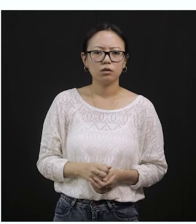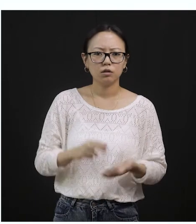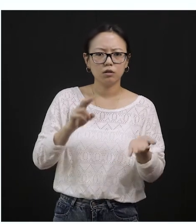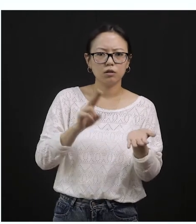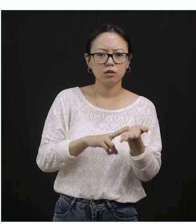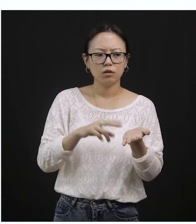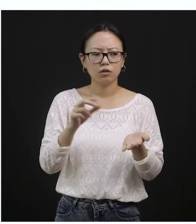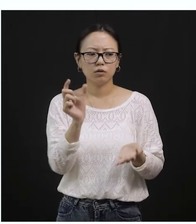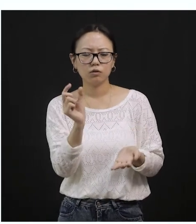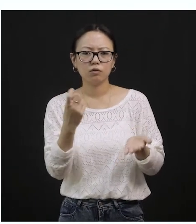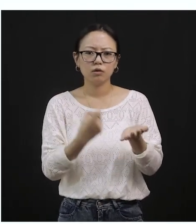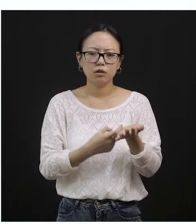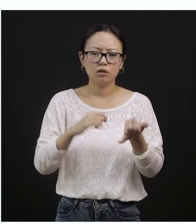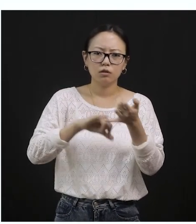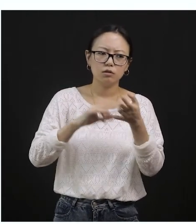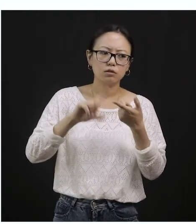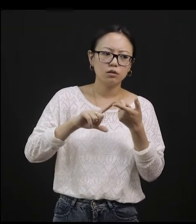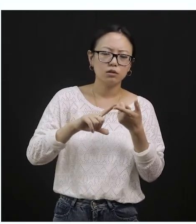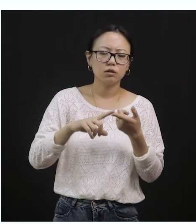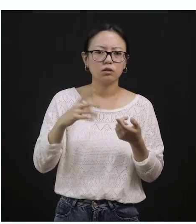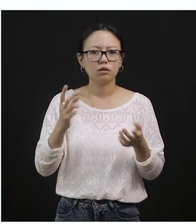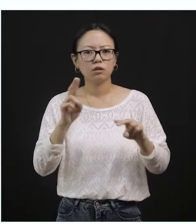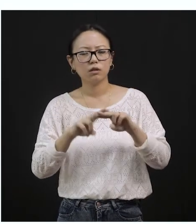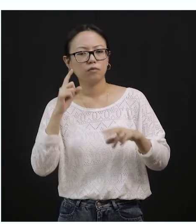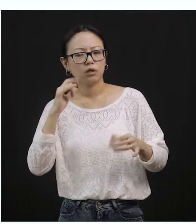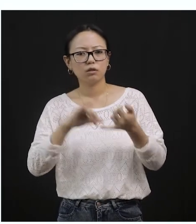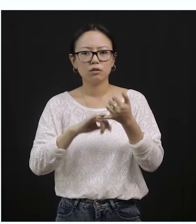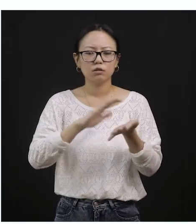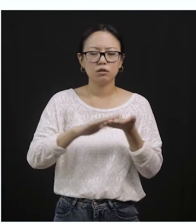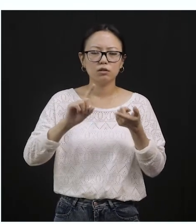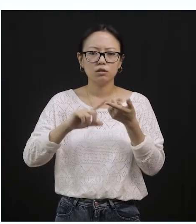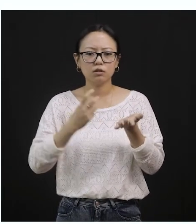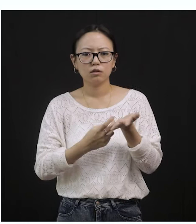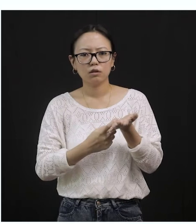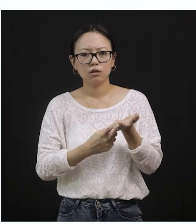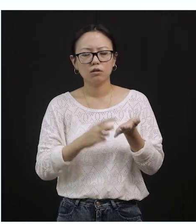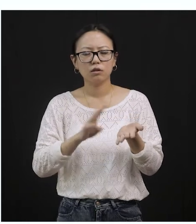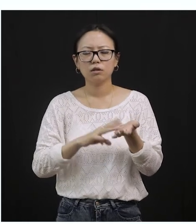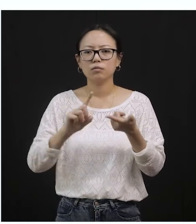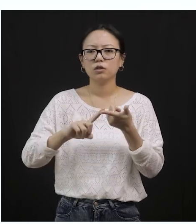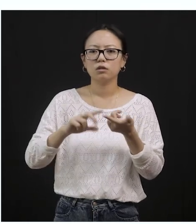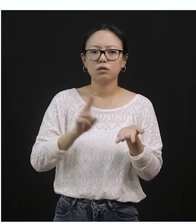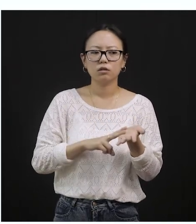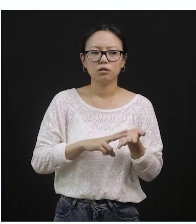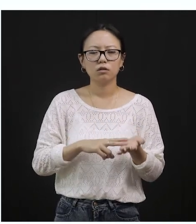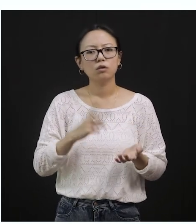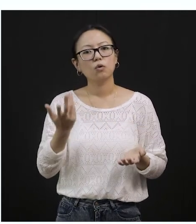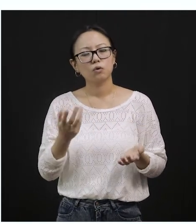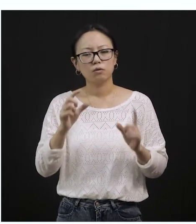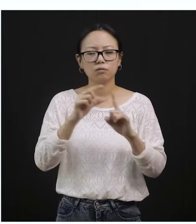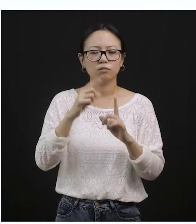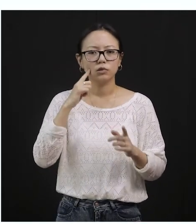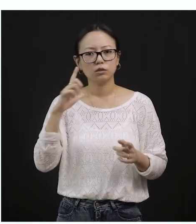nurse? Which one is the correct answer? All right. So at the count of 3, you will be telling me the answer. 1, 2,